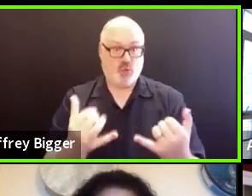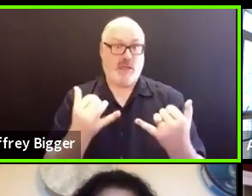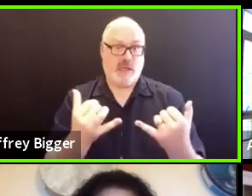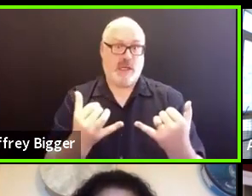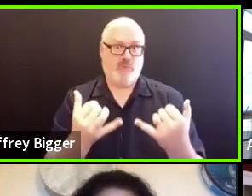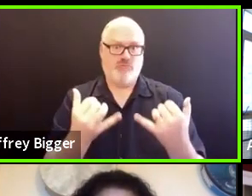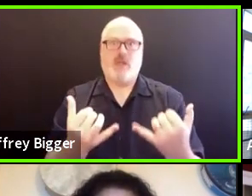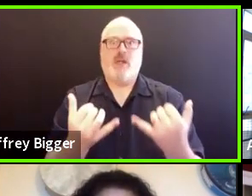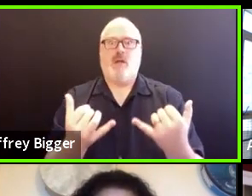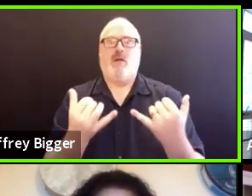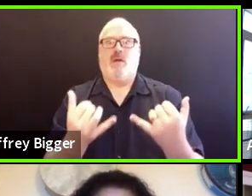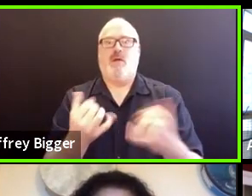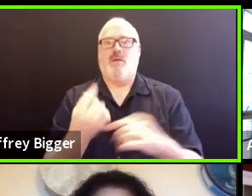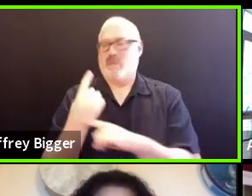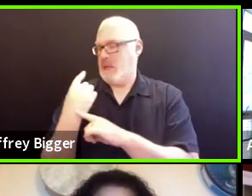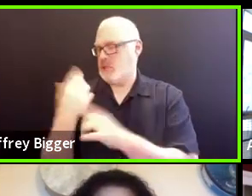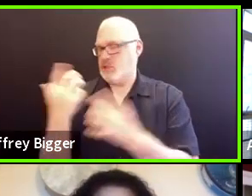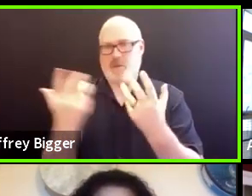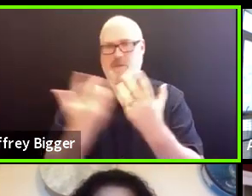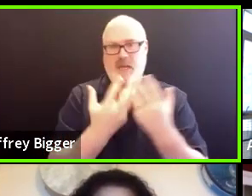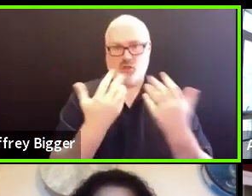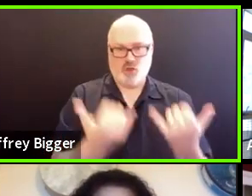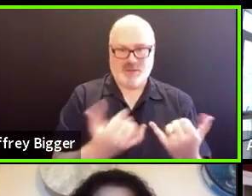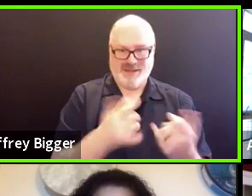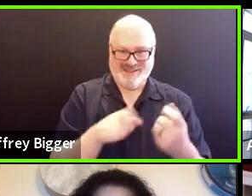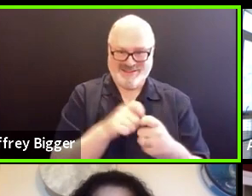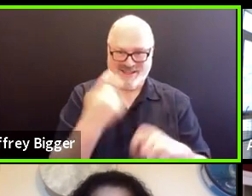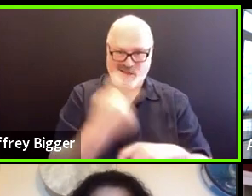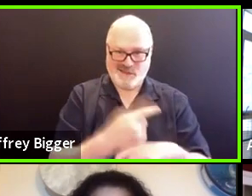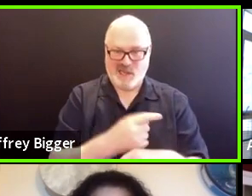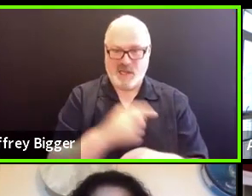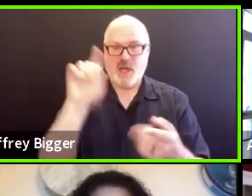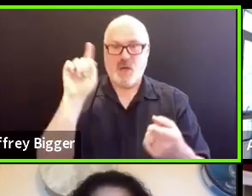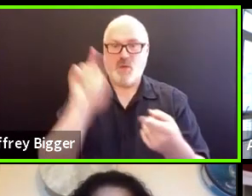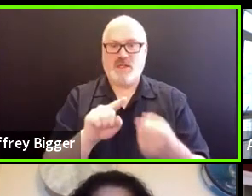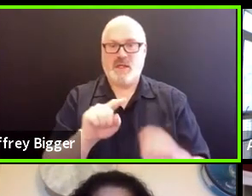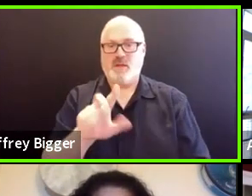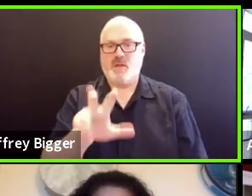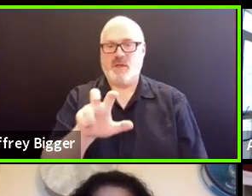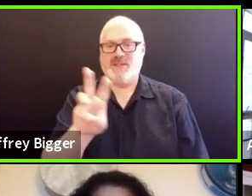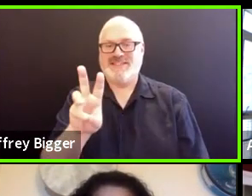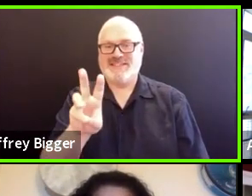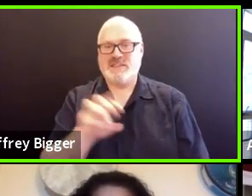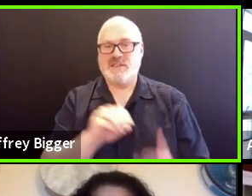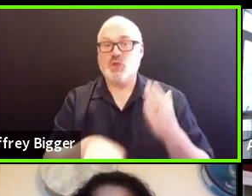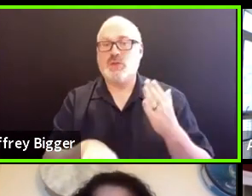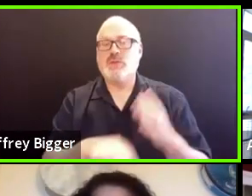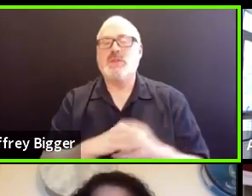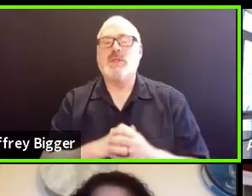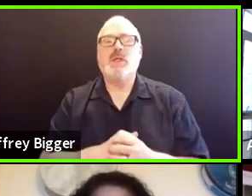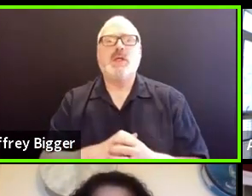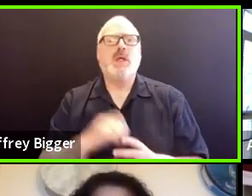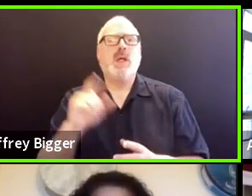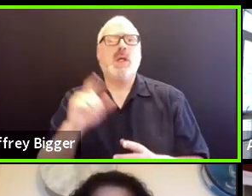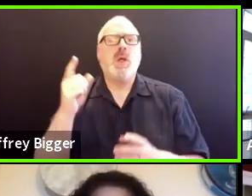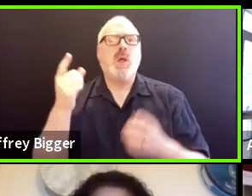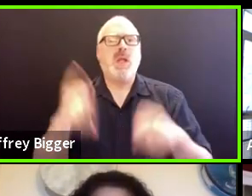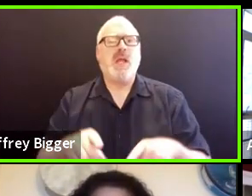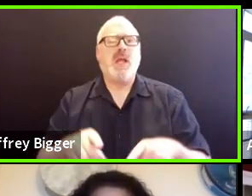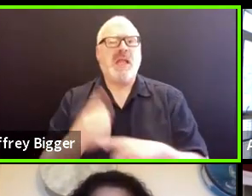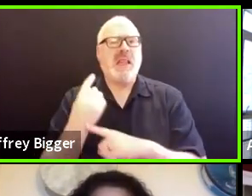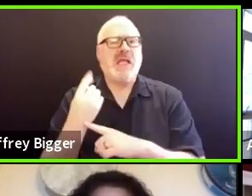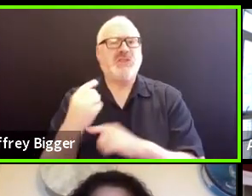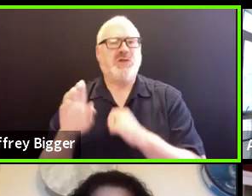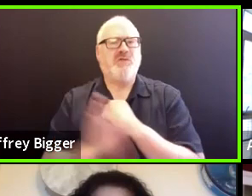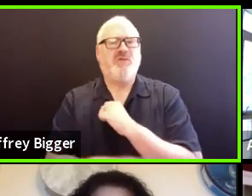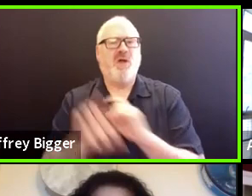now, as of last year at the same exact time, we're down 306. Okay. Deposits. And where did we end up last fall? We didn't